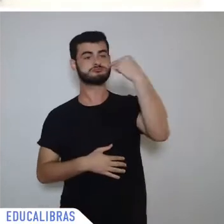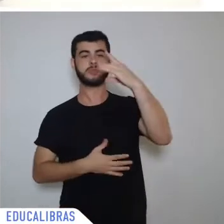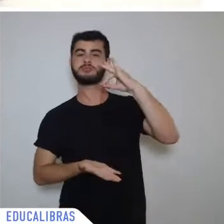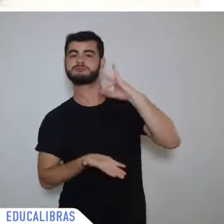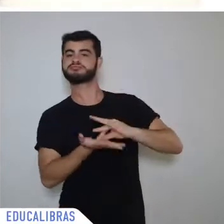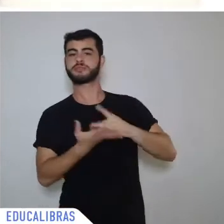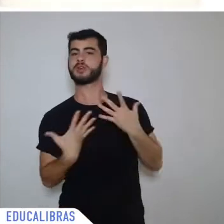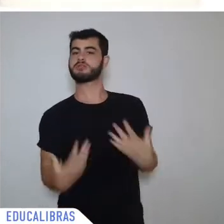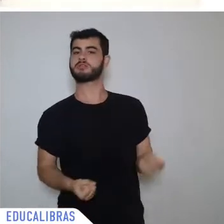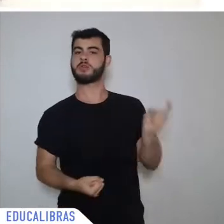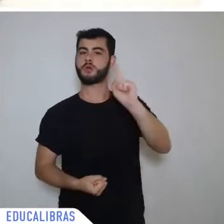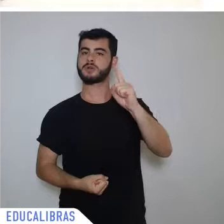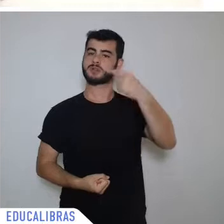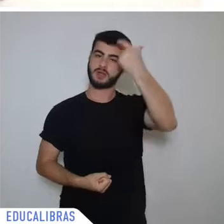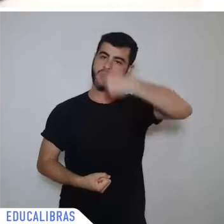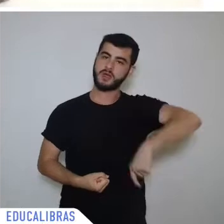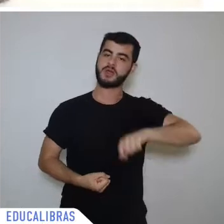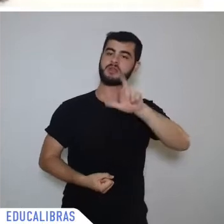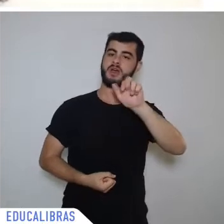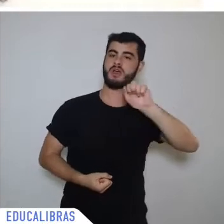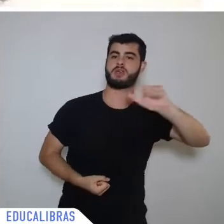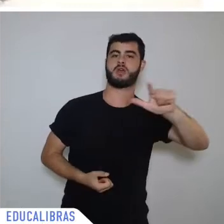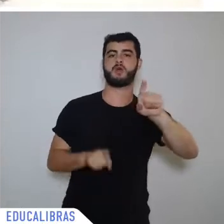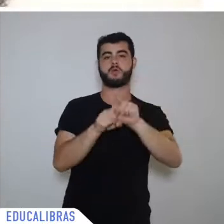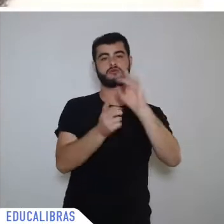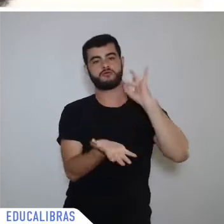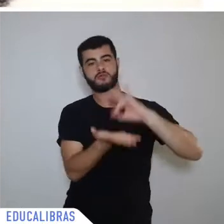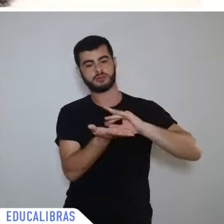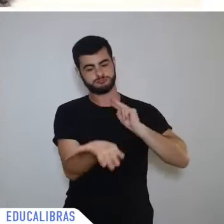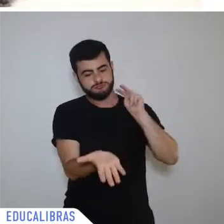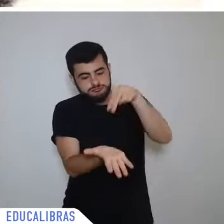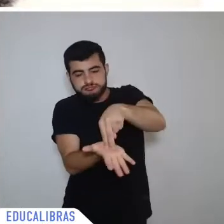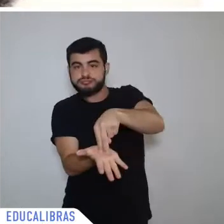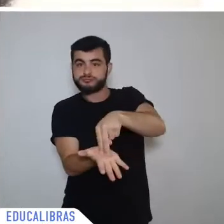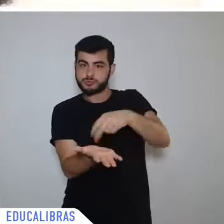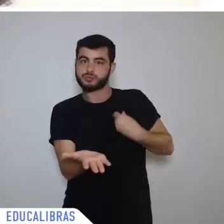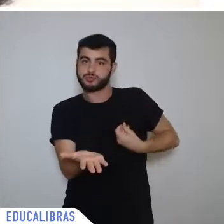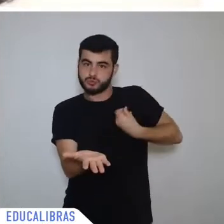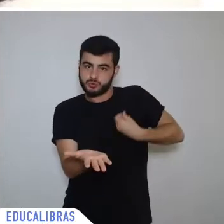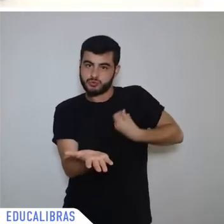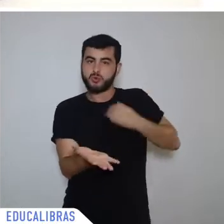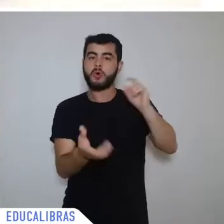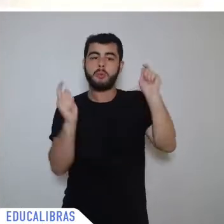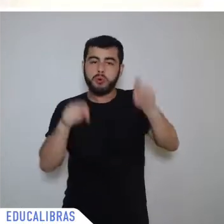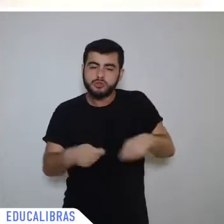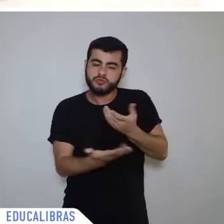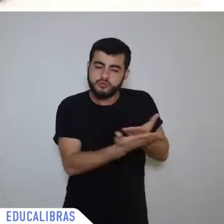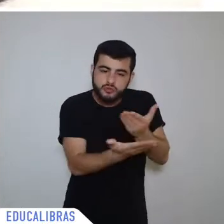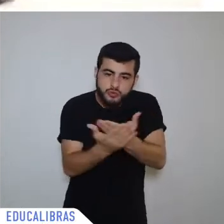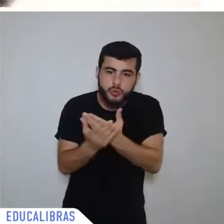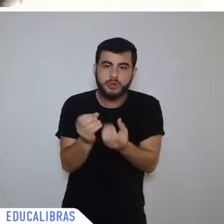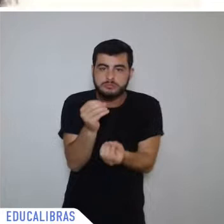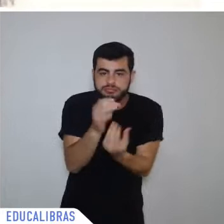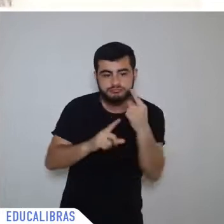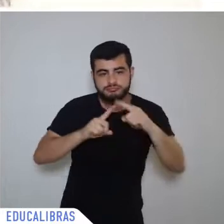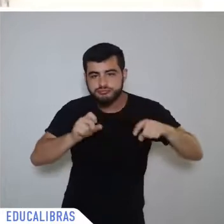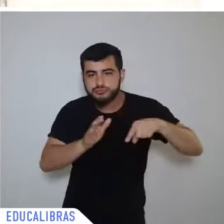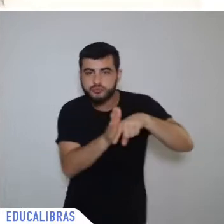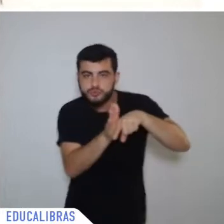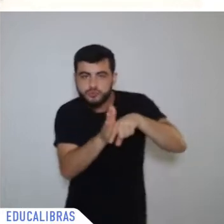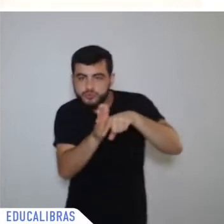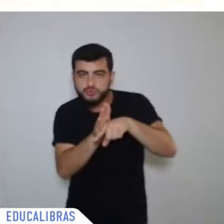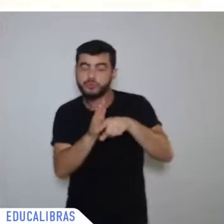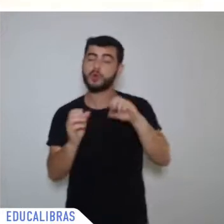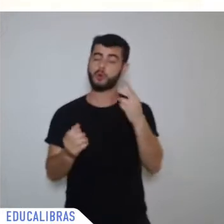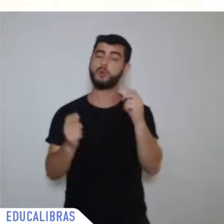as legitimate, as real, as true, as capable of producing science or even affection. It's from